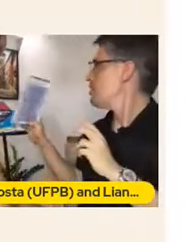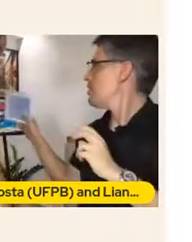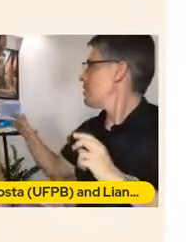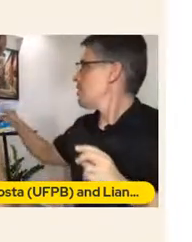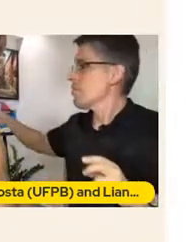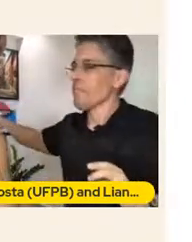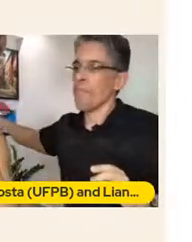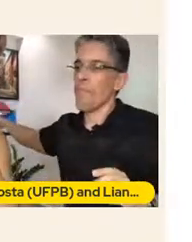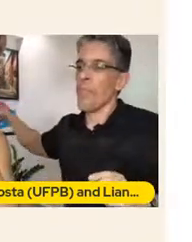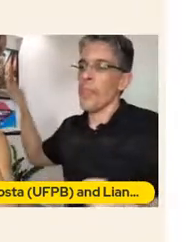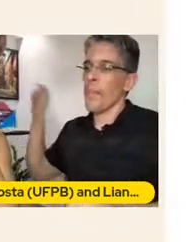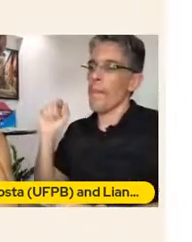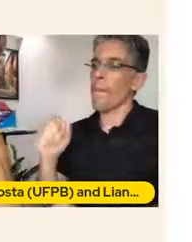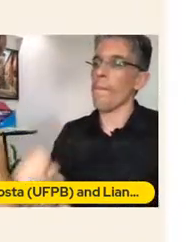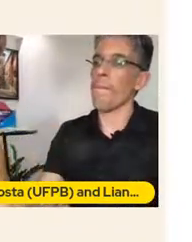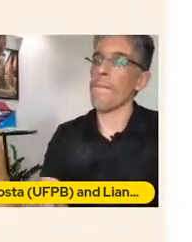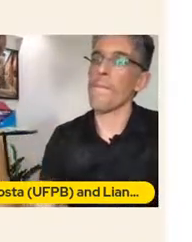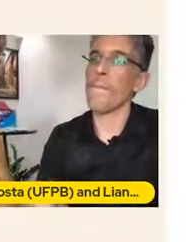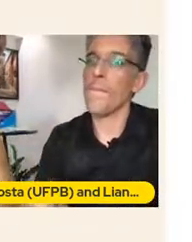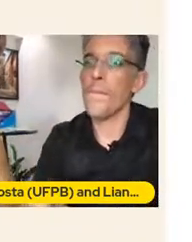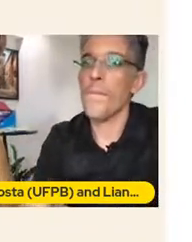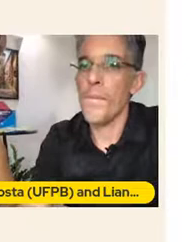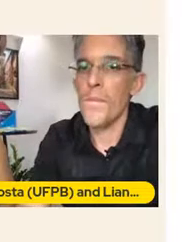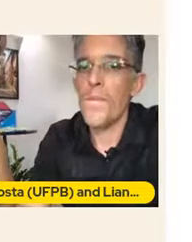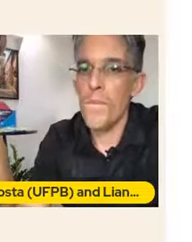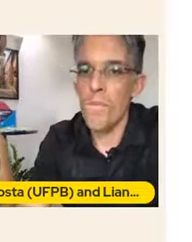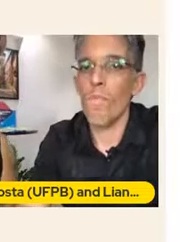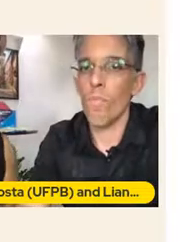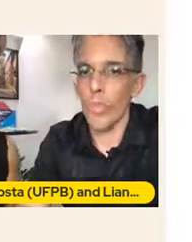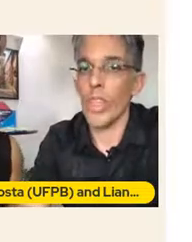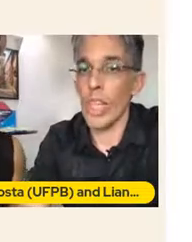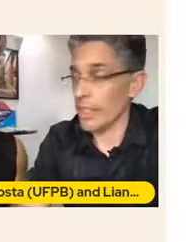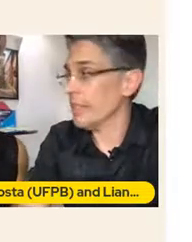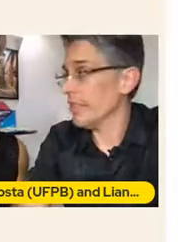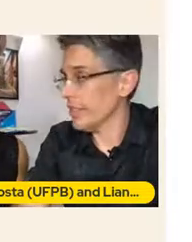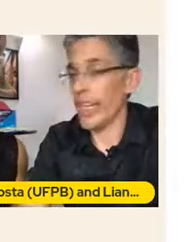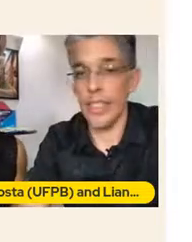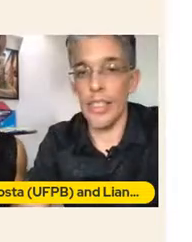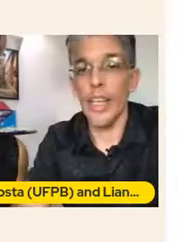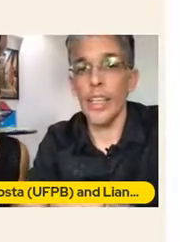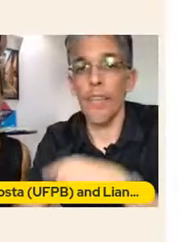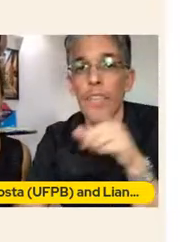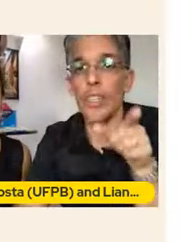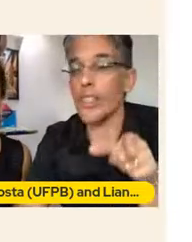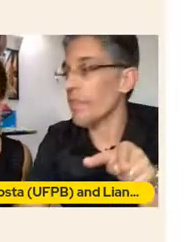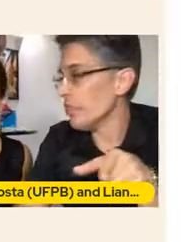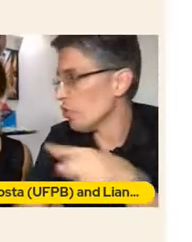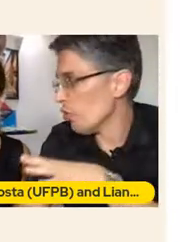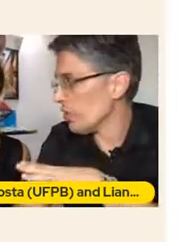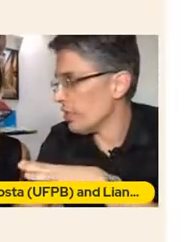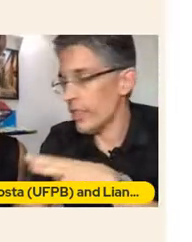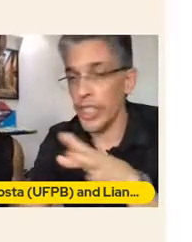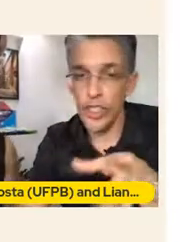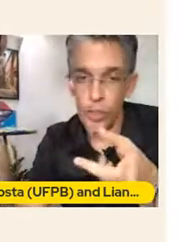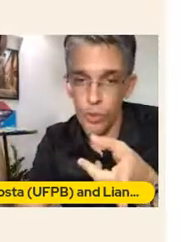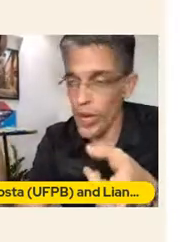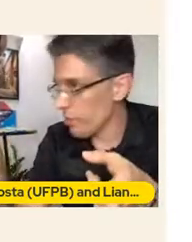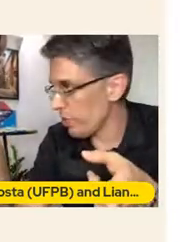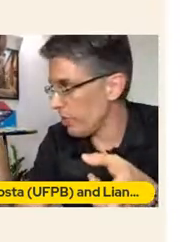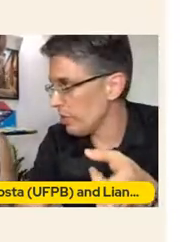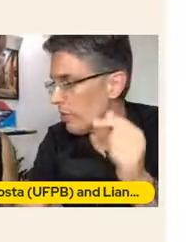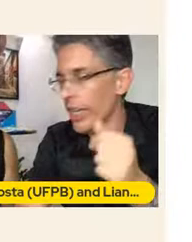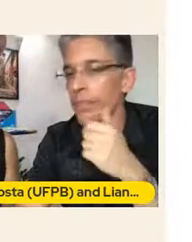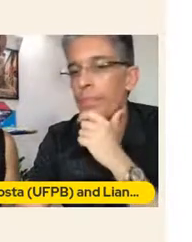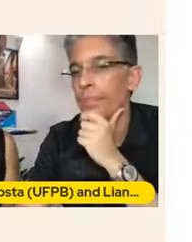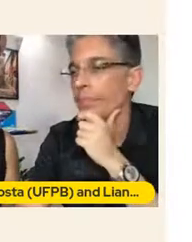Yes. Now we are going to online courses from Cambridge. Yes. The first course is teaching